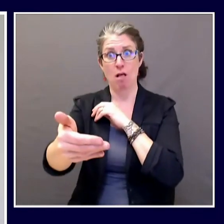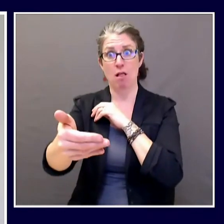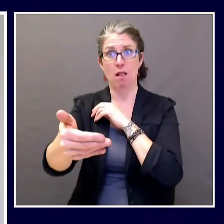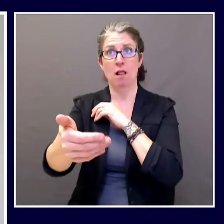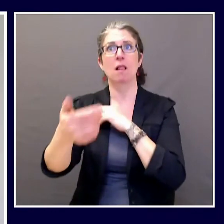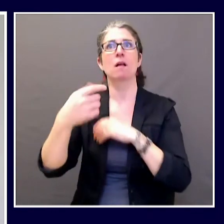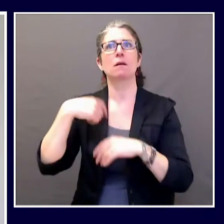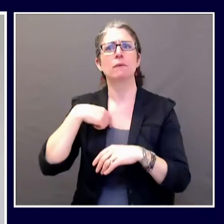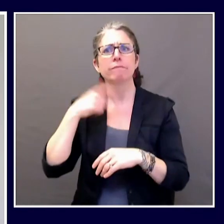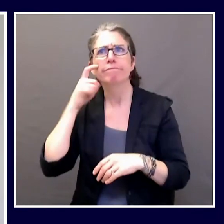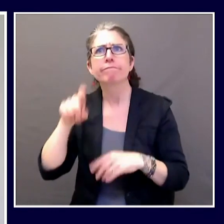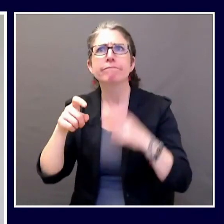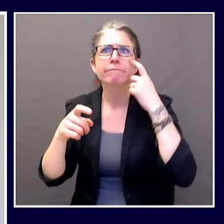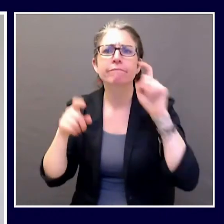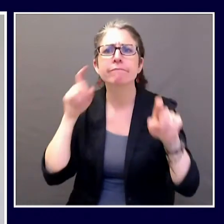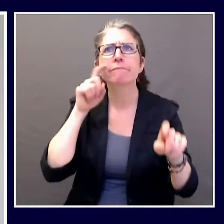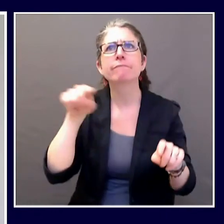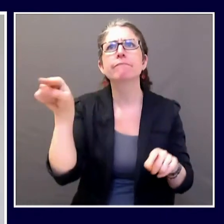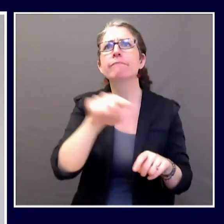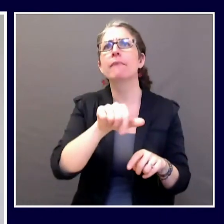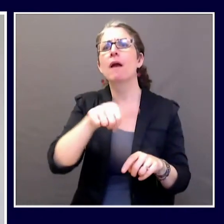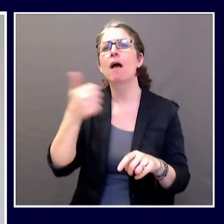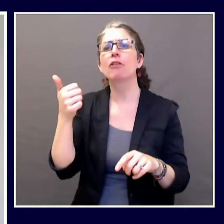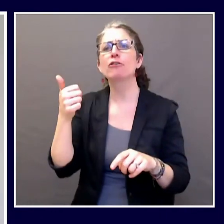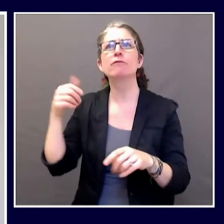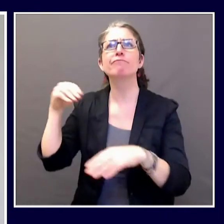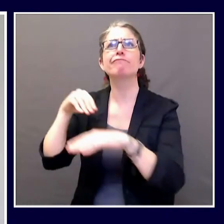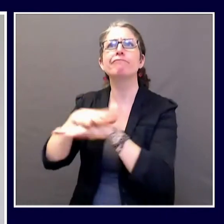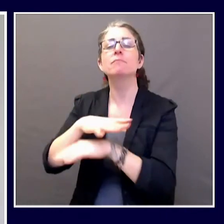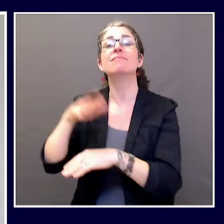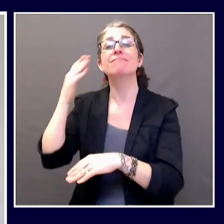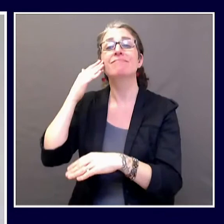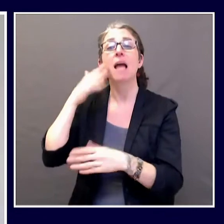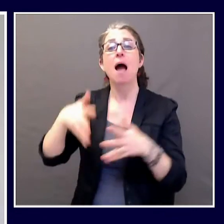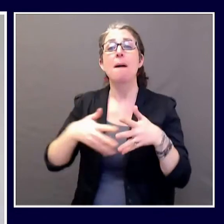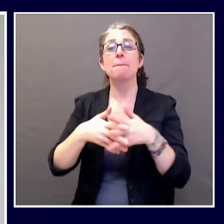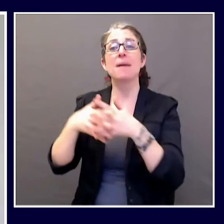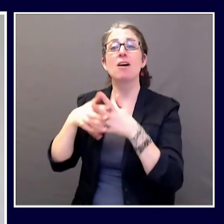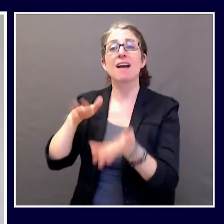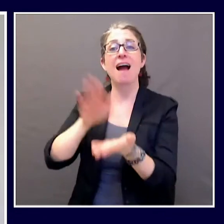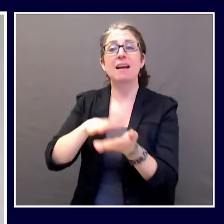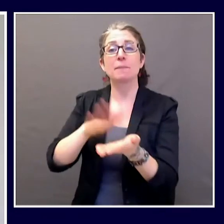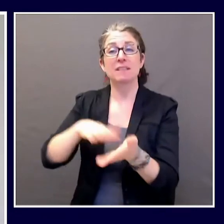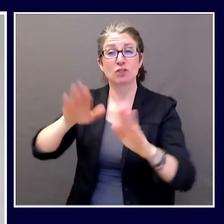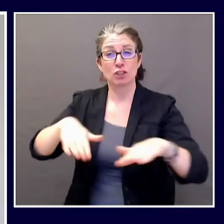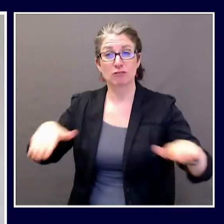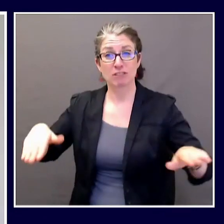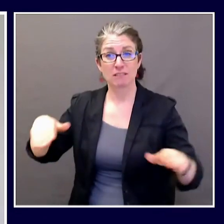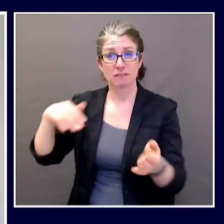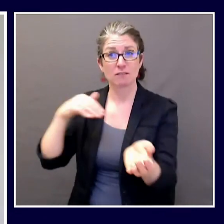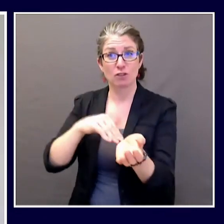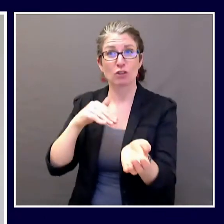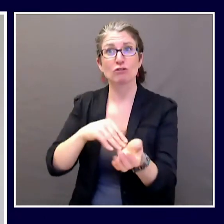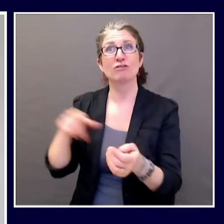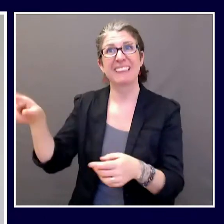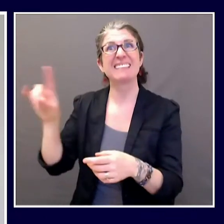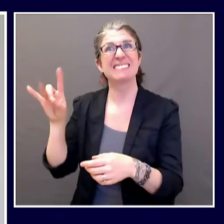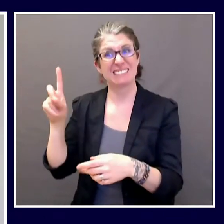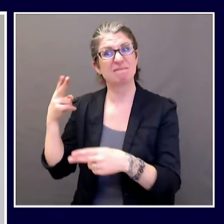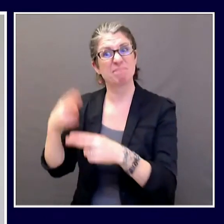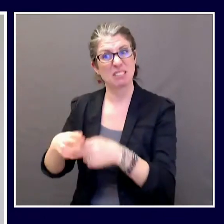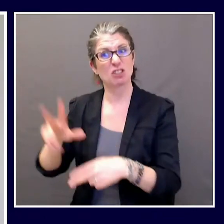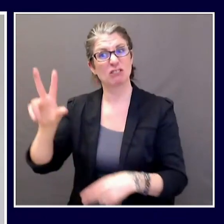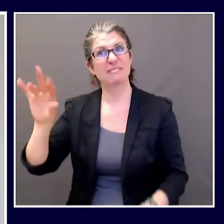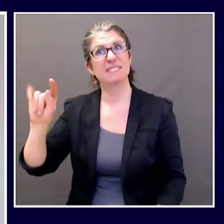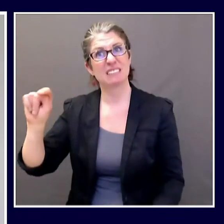the American Academy of Pediatrics. So right at the outset, we were more prone to get kids back into the